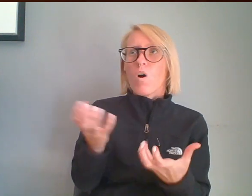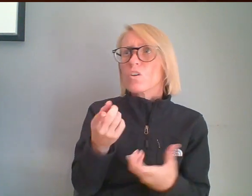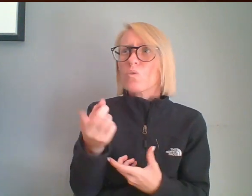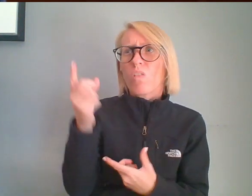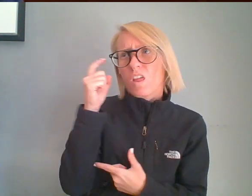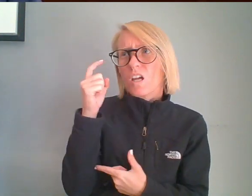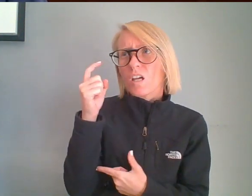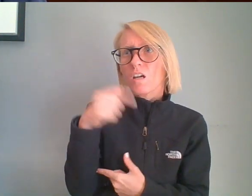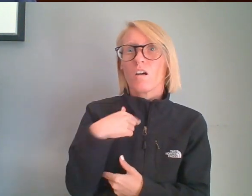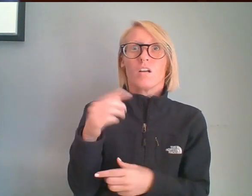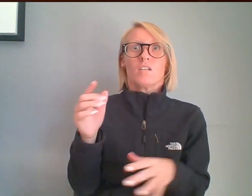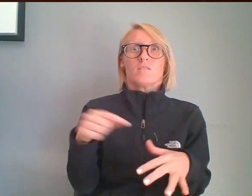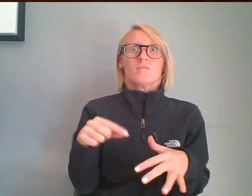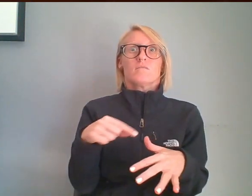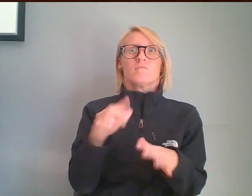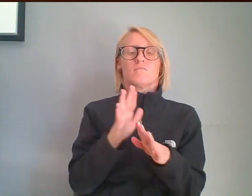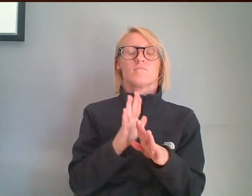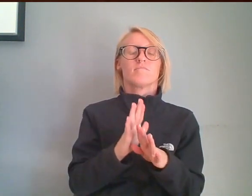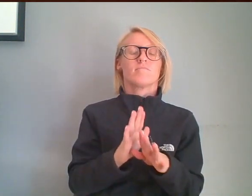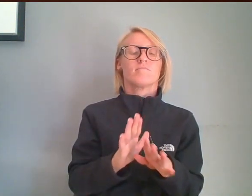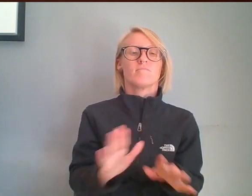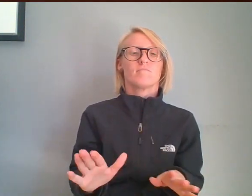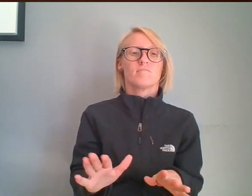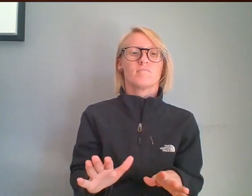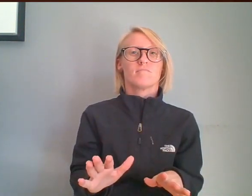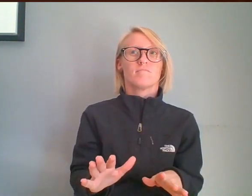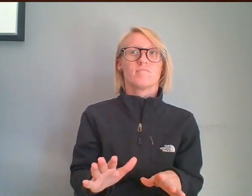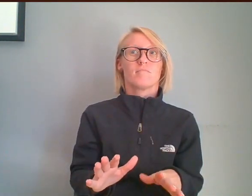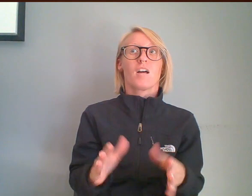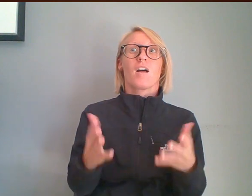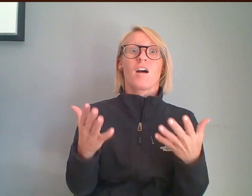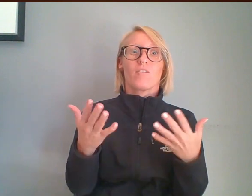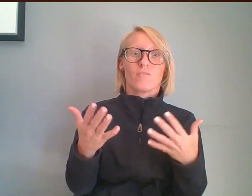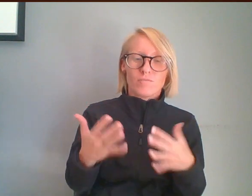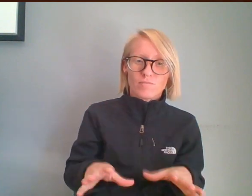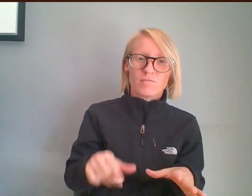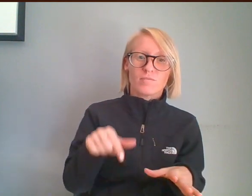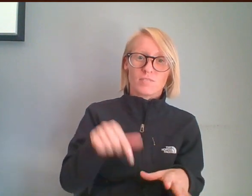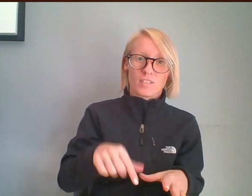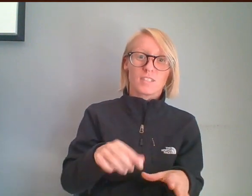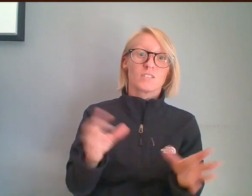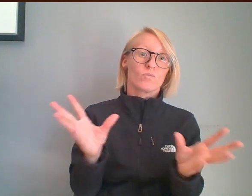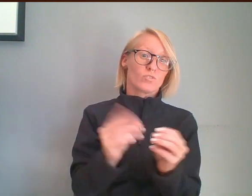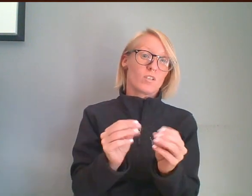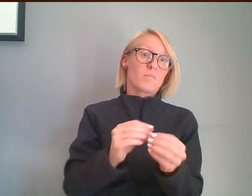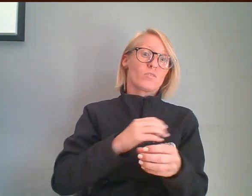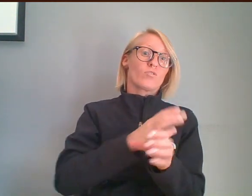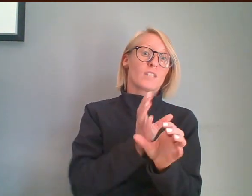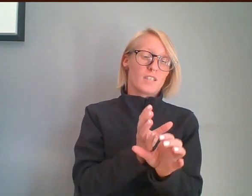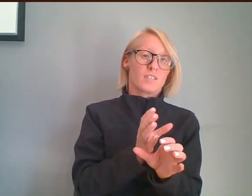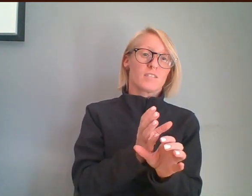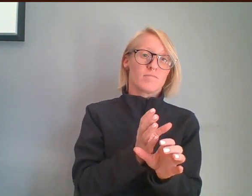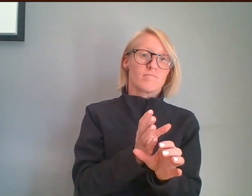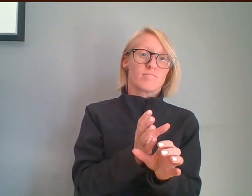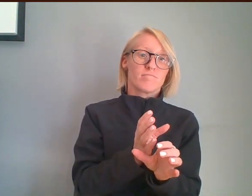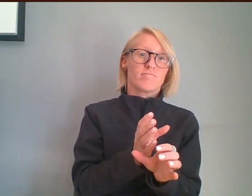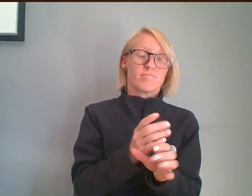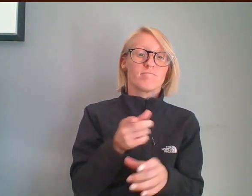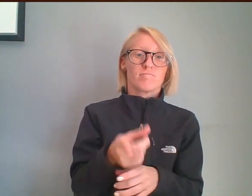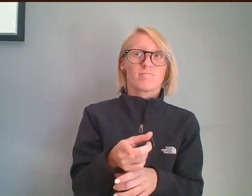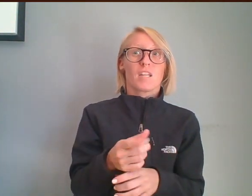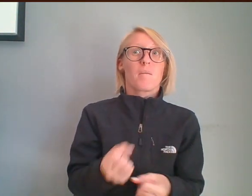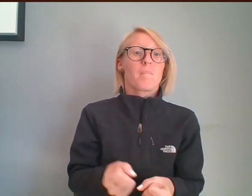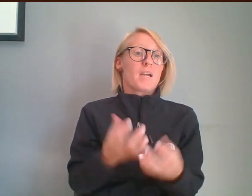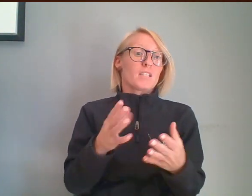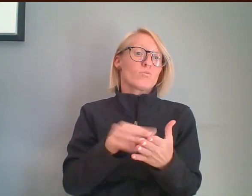silence. So as a result of that, this workshop was created, and a vast majority of first-year students here at the GSB go through this workshop. So I'm